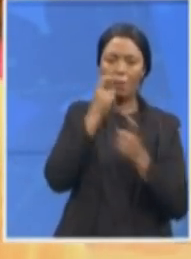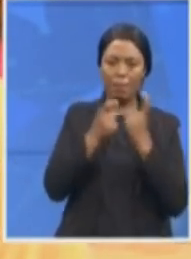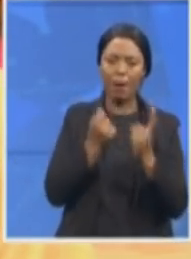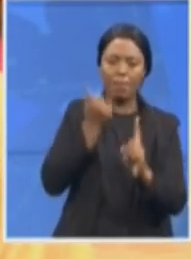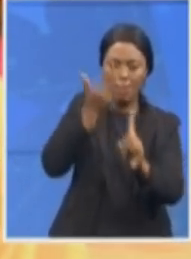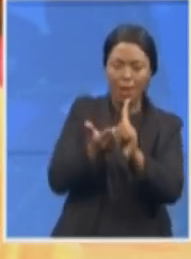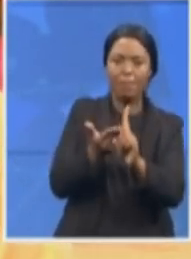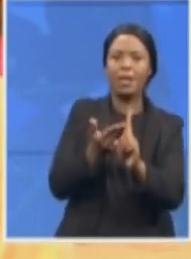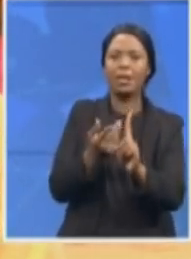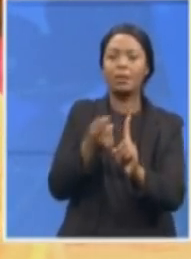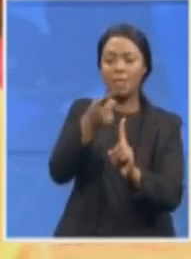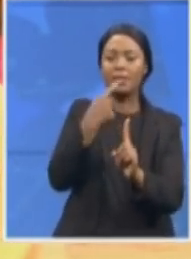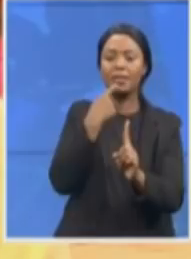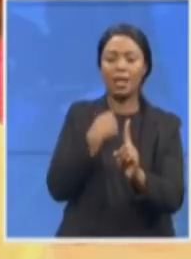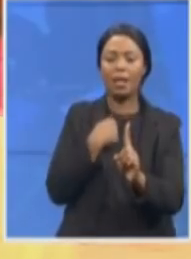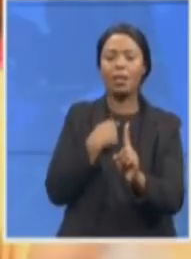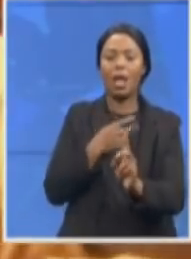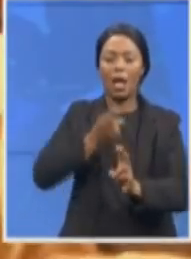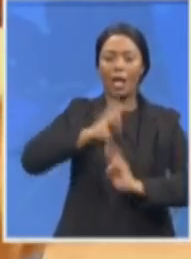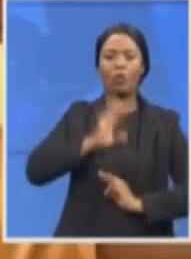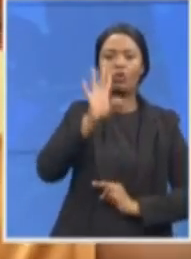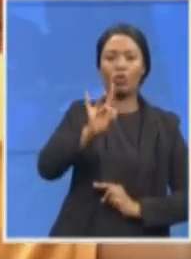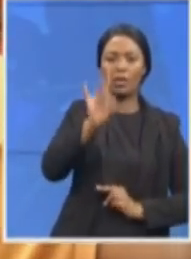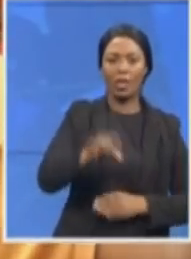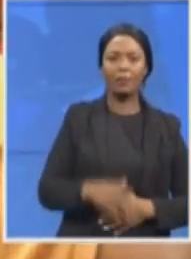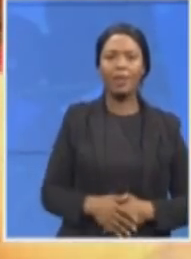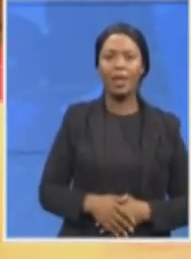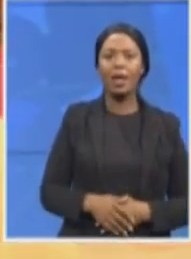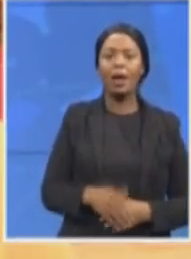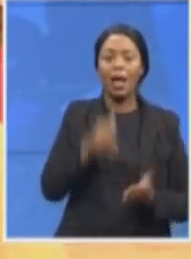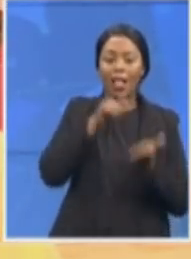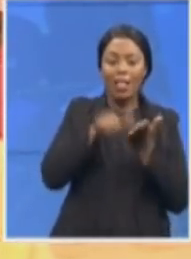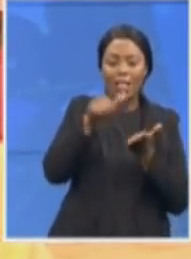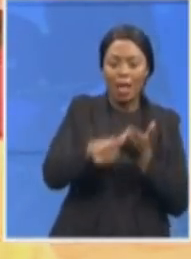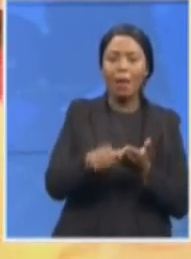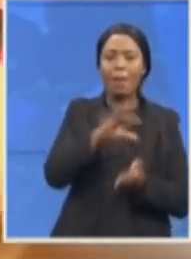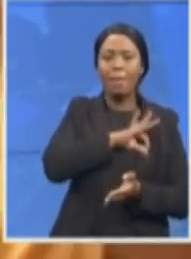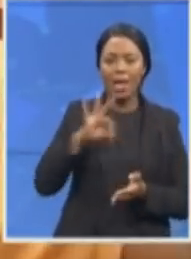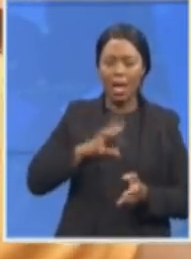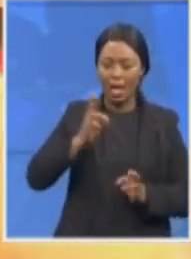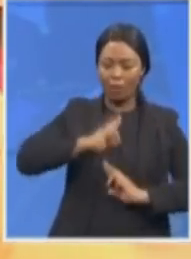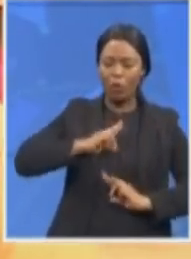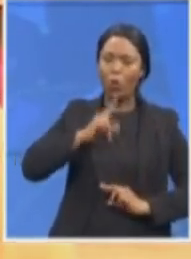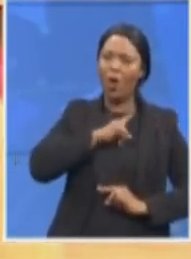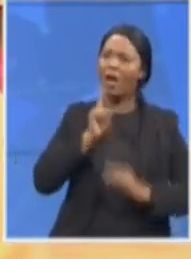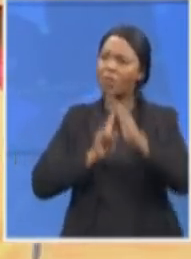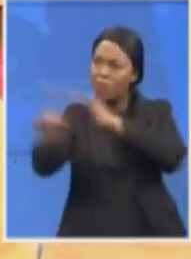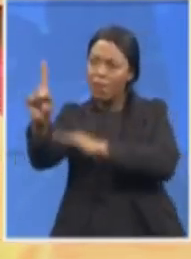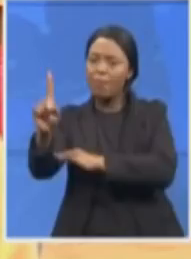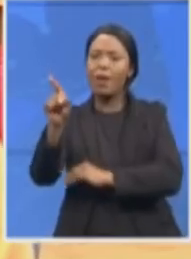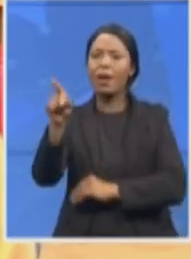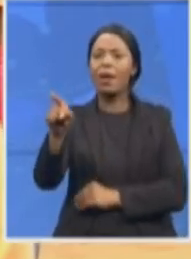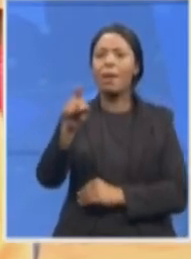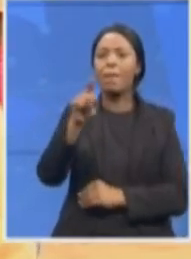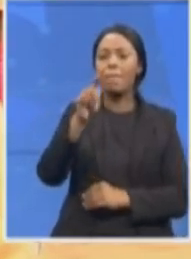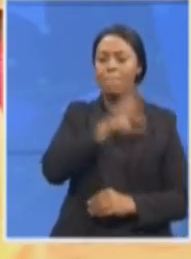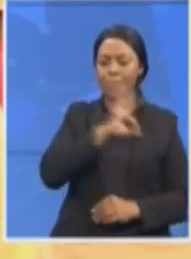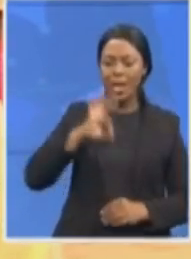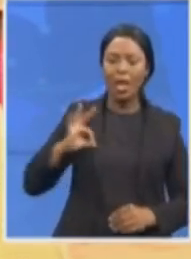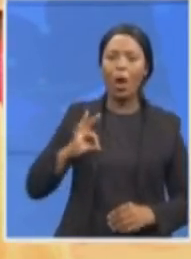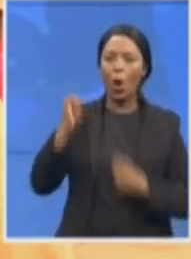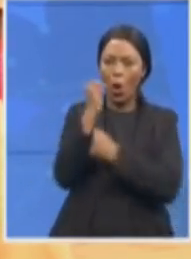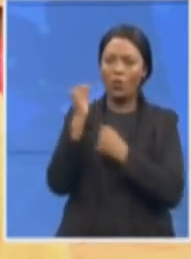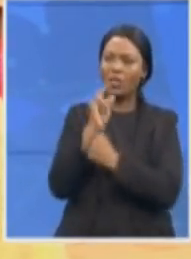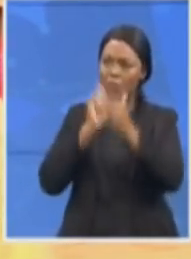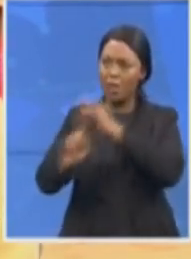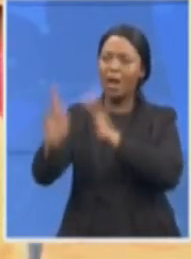thing. But the memorandum, the mayor responded. Why? Because we go to the mayor's office on the 22 of last month. He replied with an